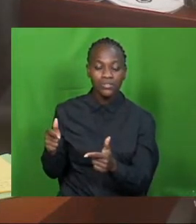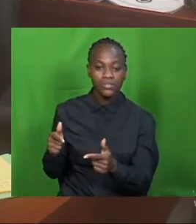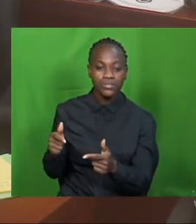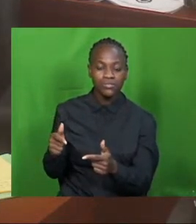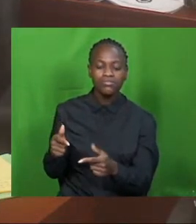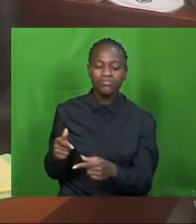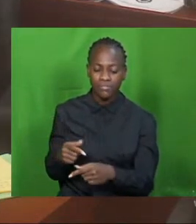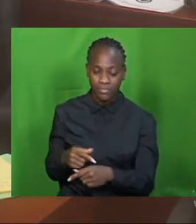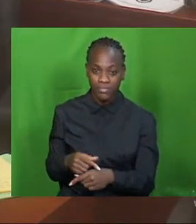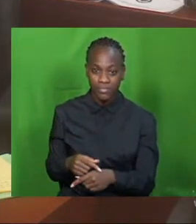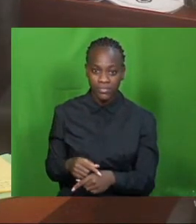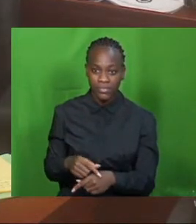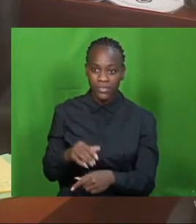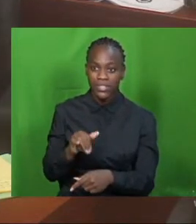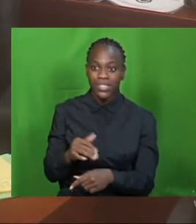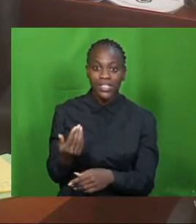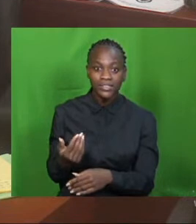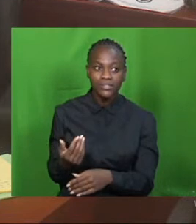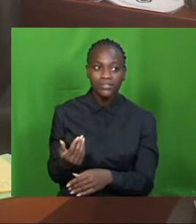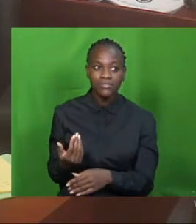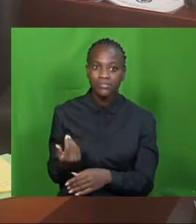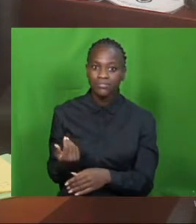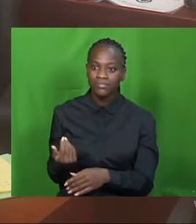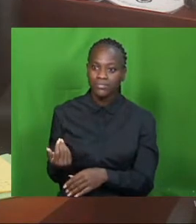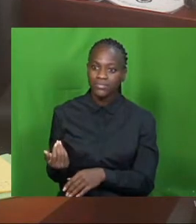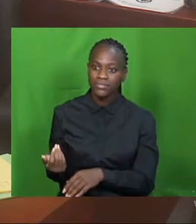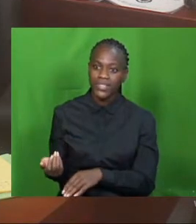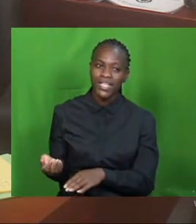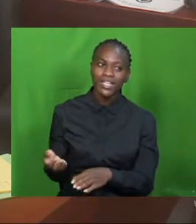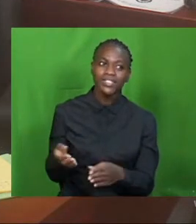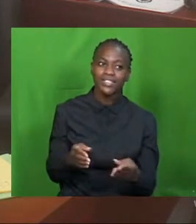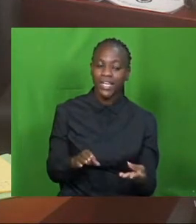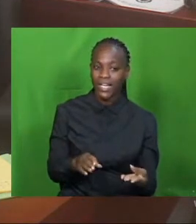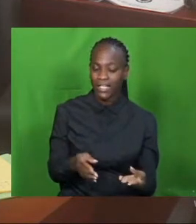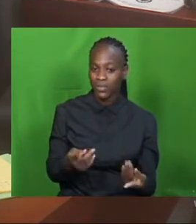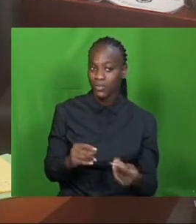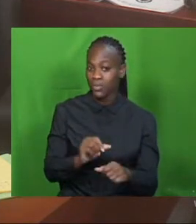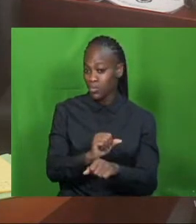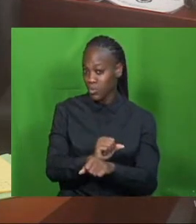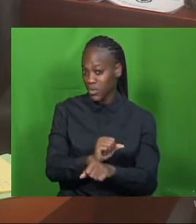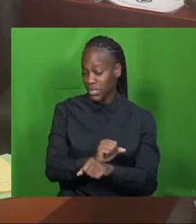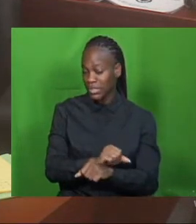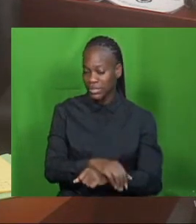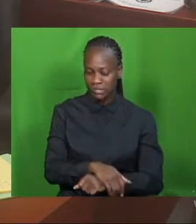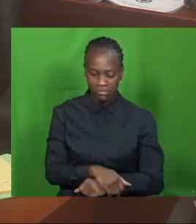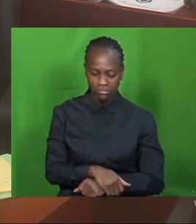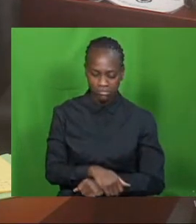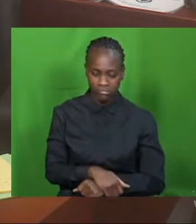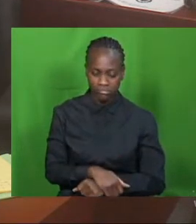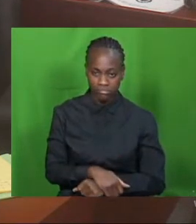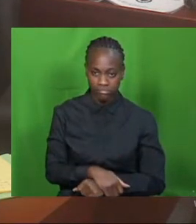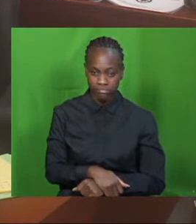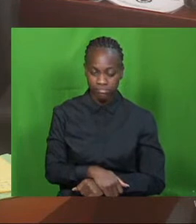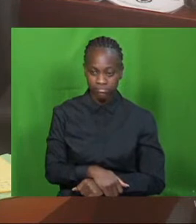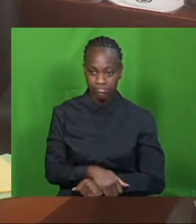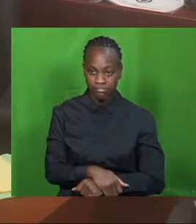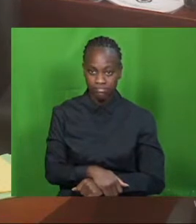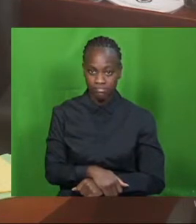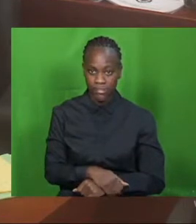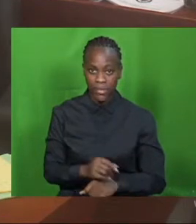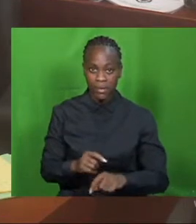from the minority leader in welcoming our compatriots from Tanzania to Ghana.